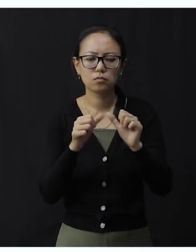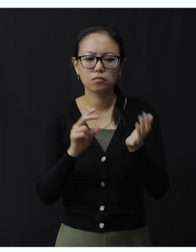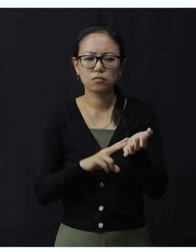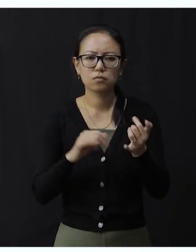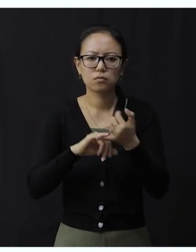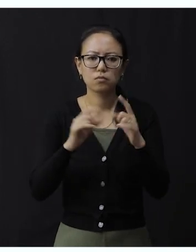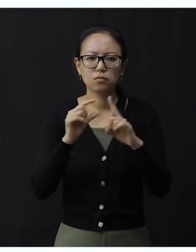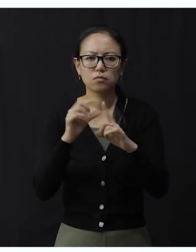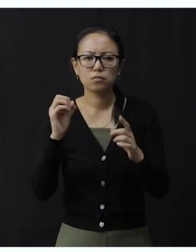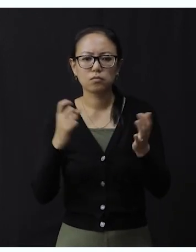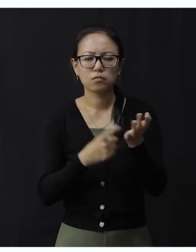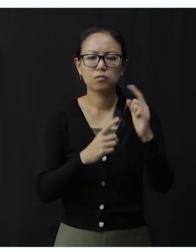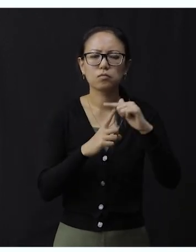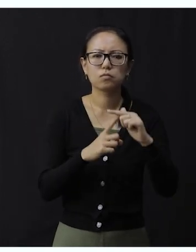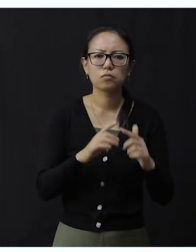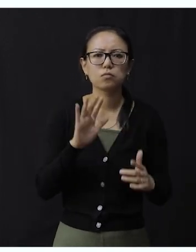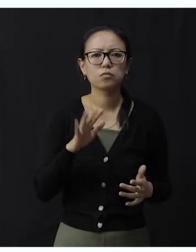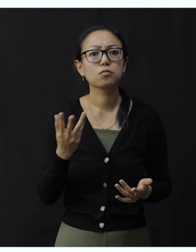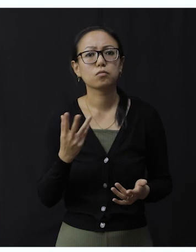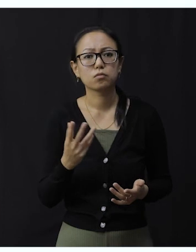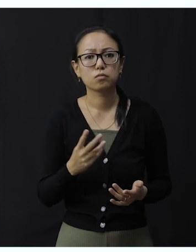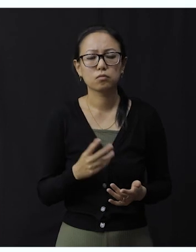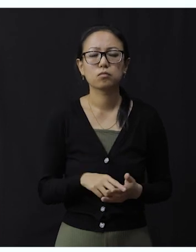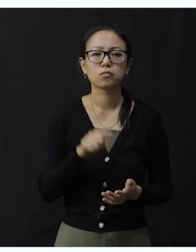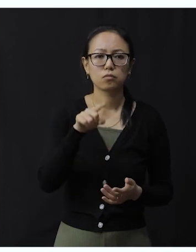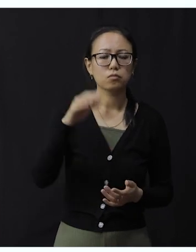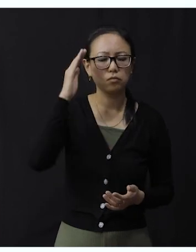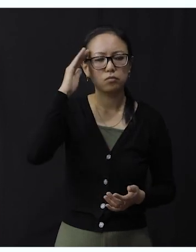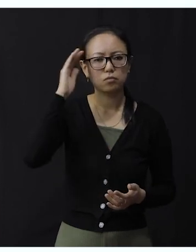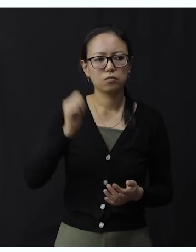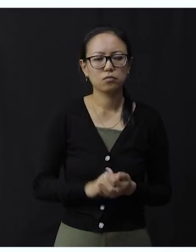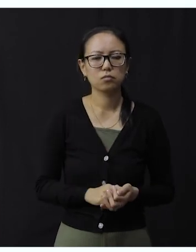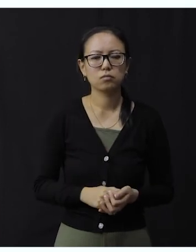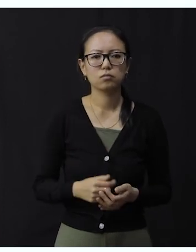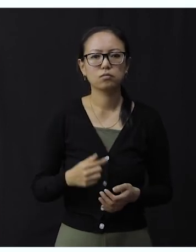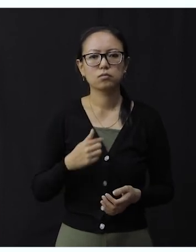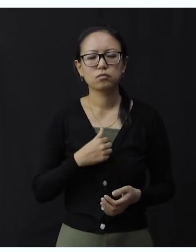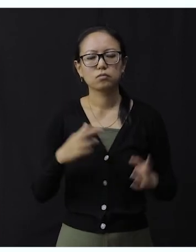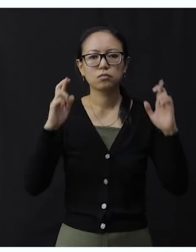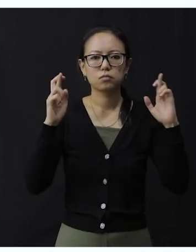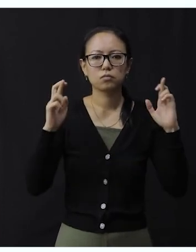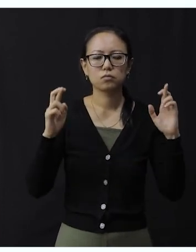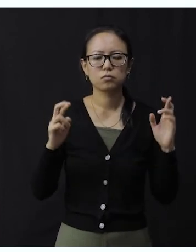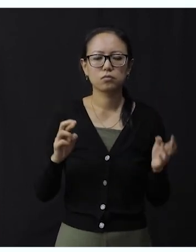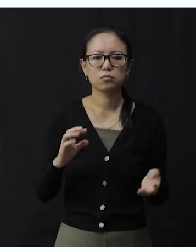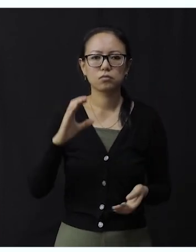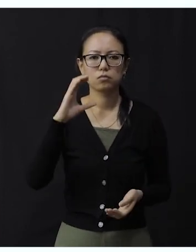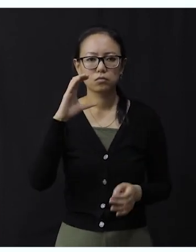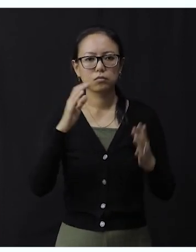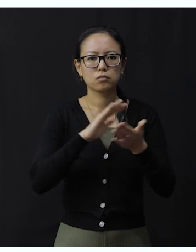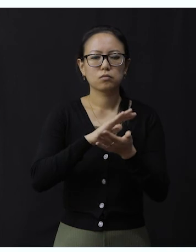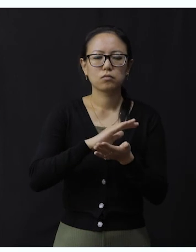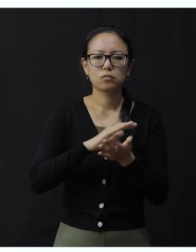the road safety measures that you should have to follow. And I hope so you can do the activity by yourself, which is there